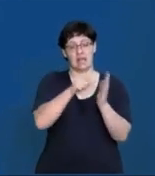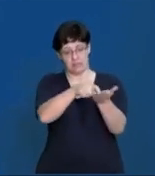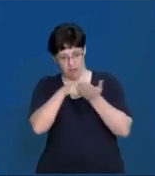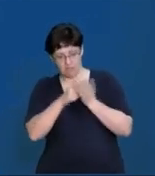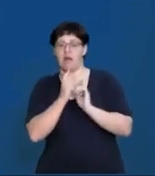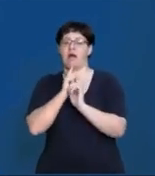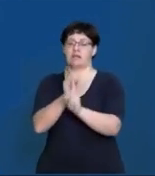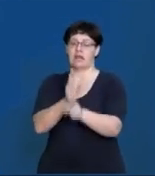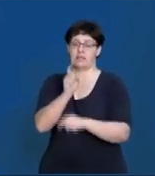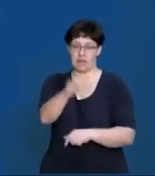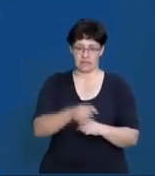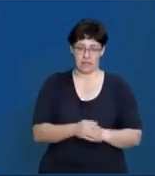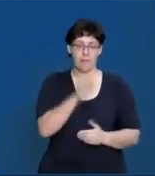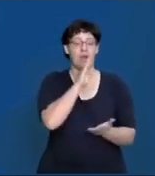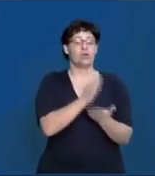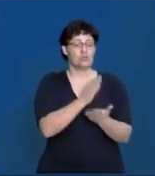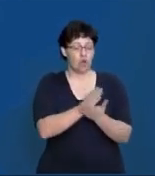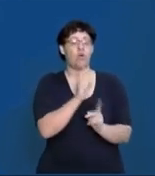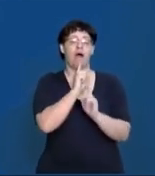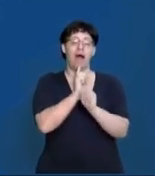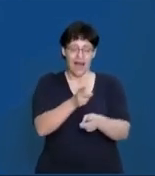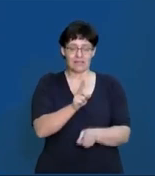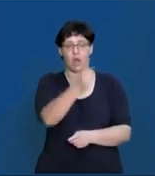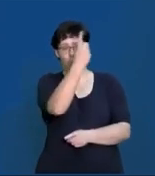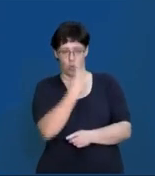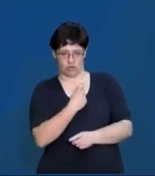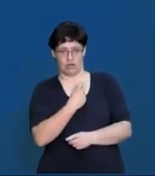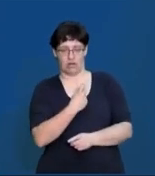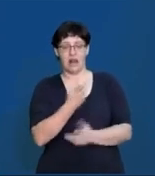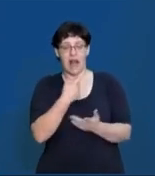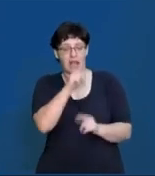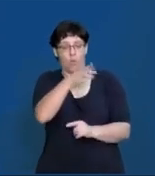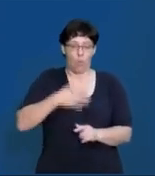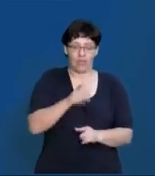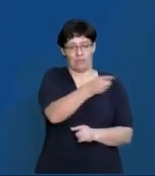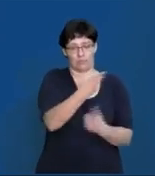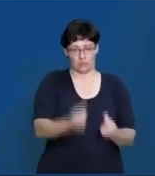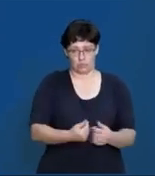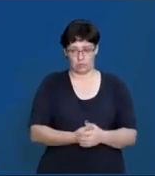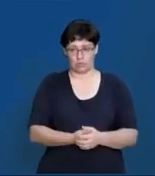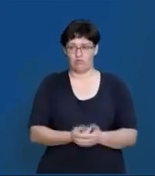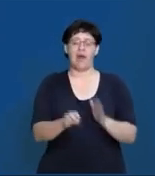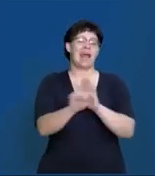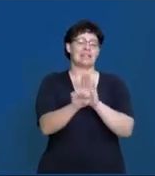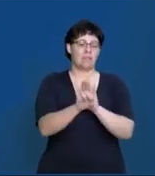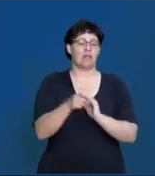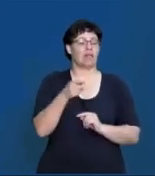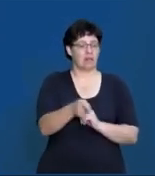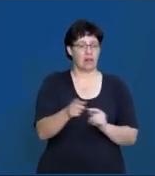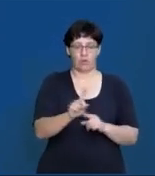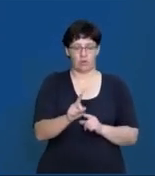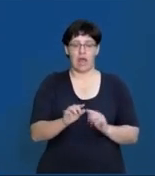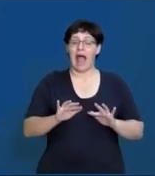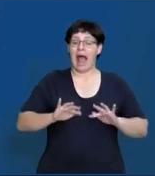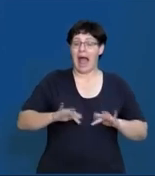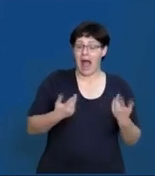candidate, to give effect to the contextual demands of the question. So make sure you answer the question as it requires